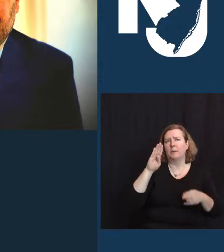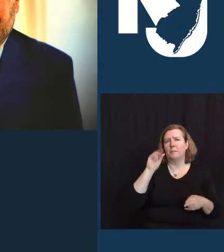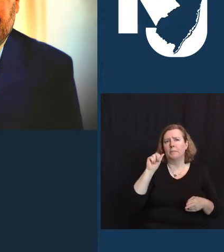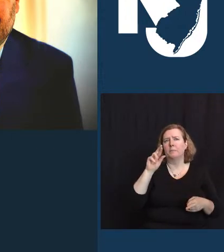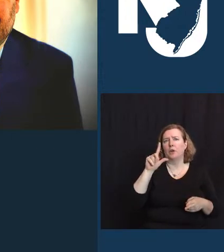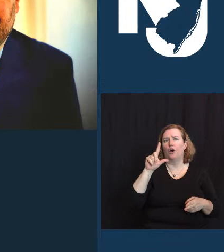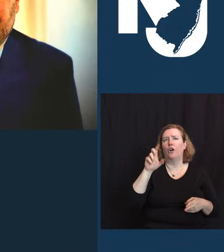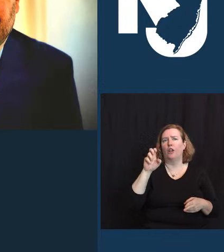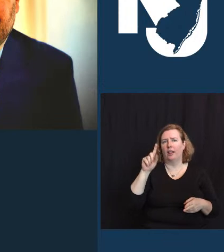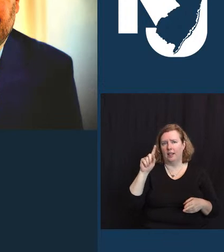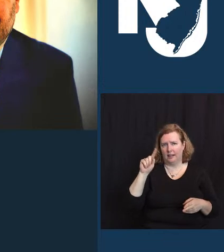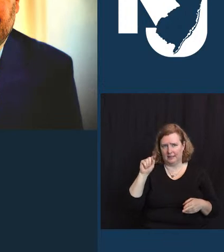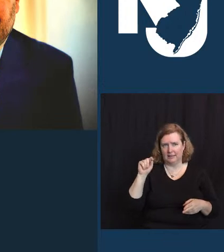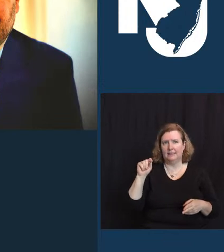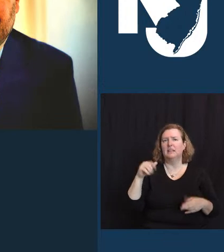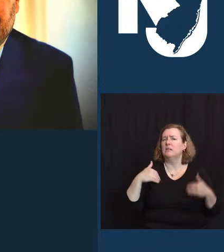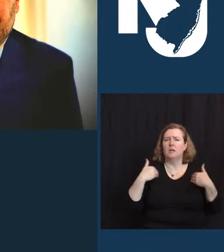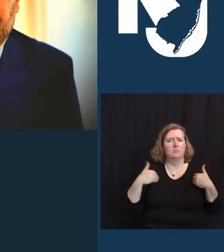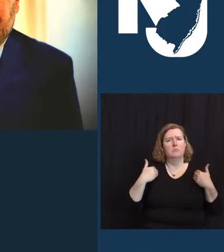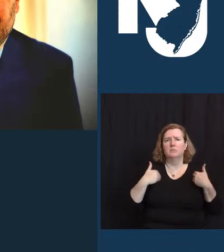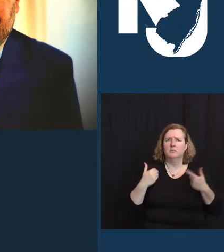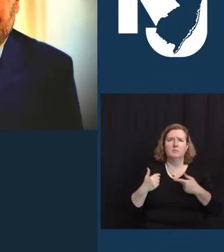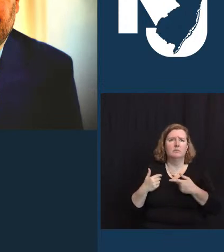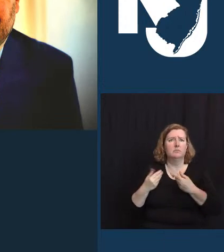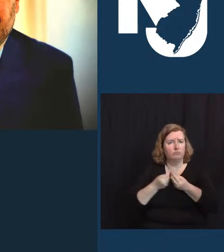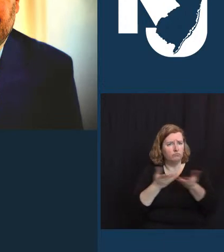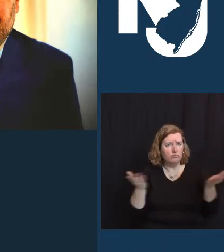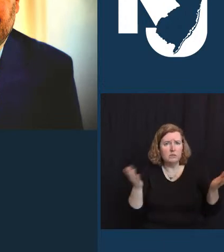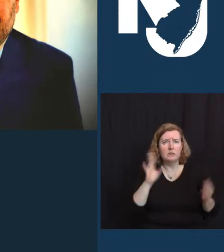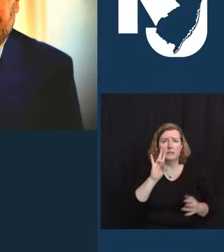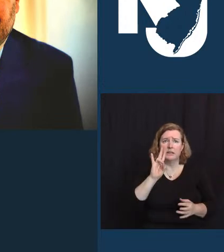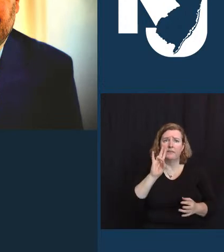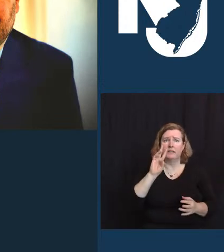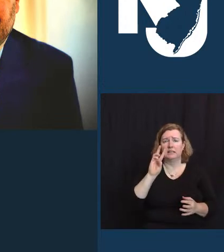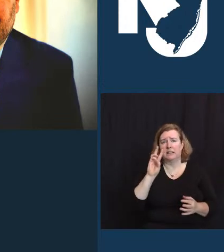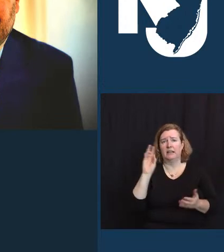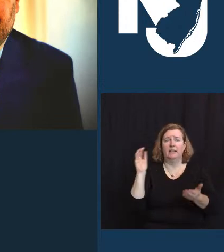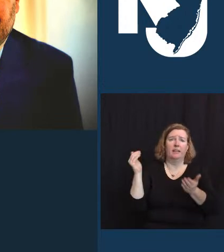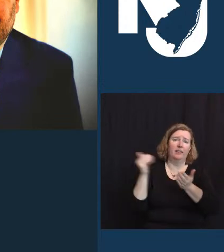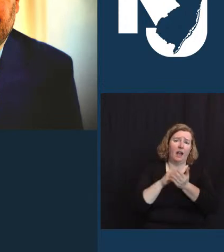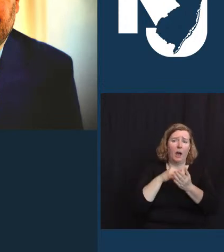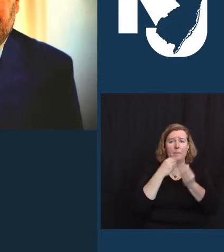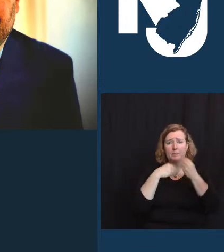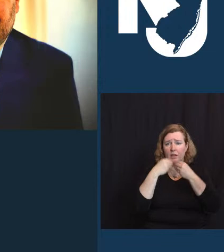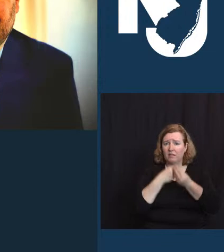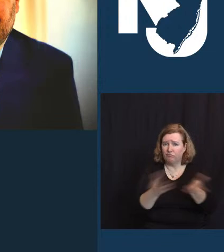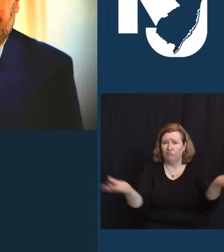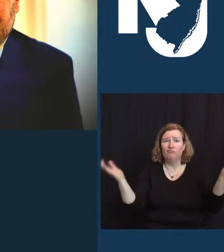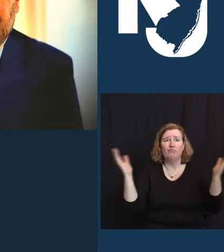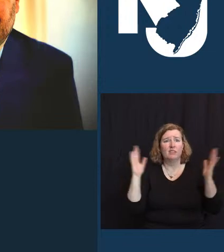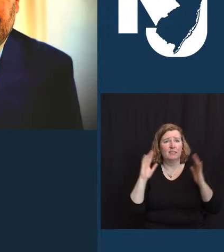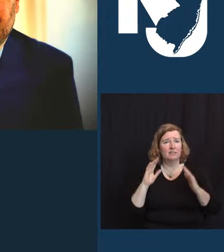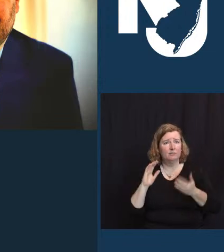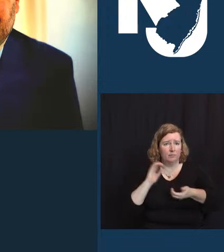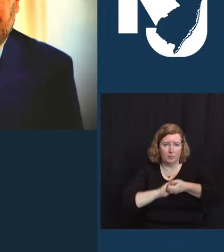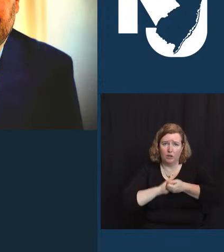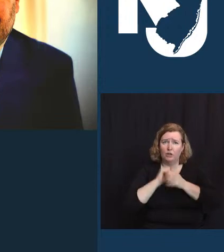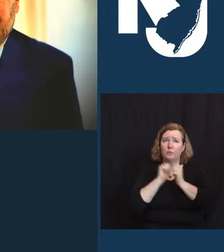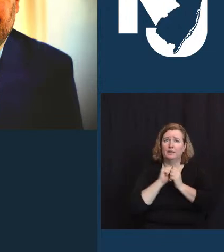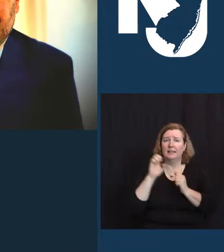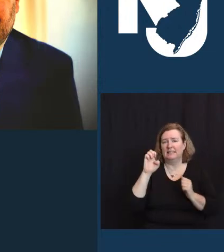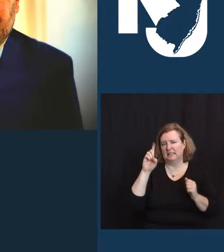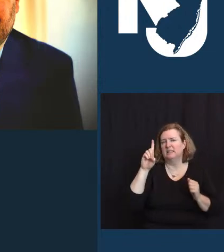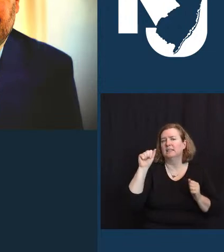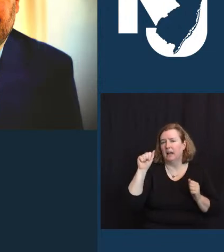nearly 76,000 meals to those in need. And to be able to do even more good, they partnered with the New Jersey Economic Development